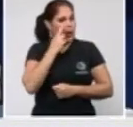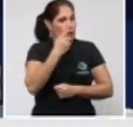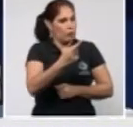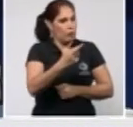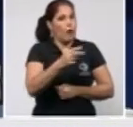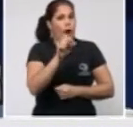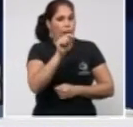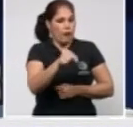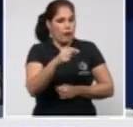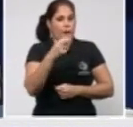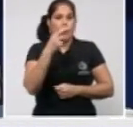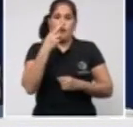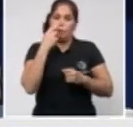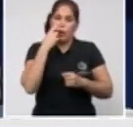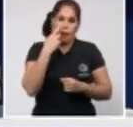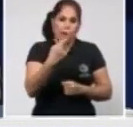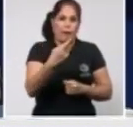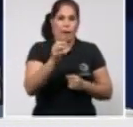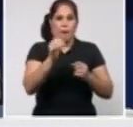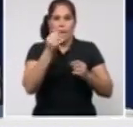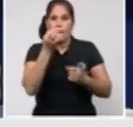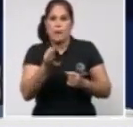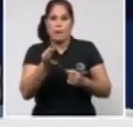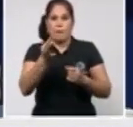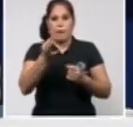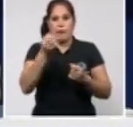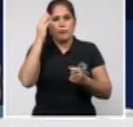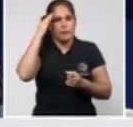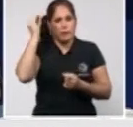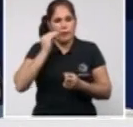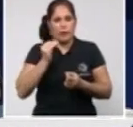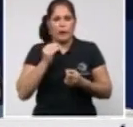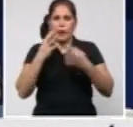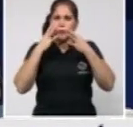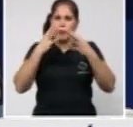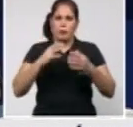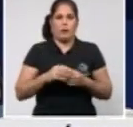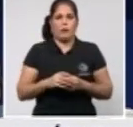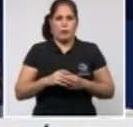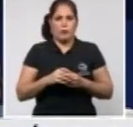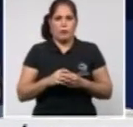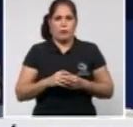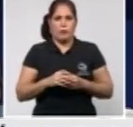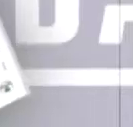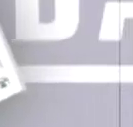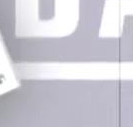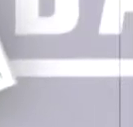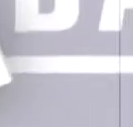the information we have on the behavior of the pandemic in Cuba and the world.